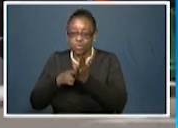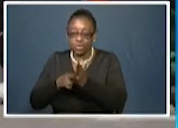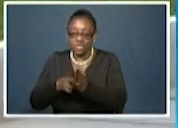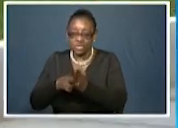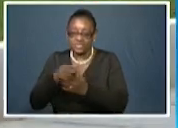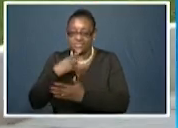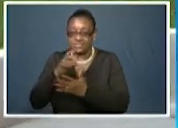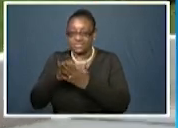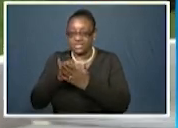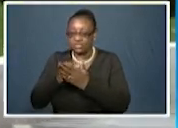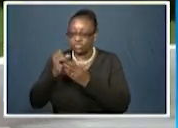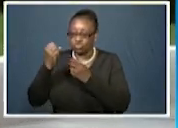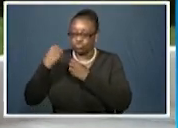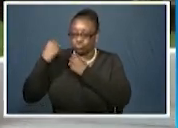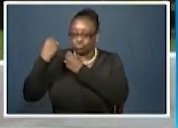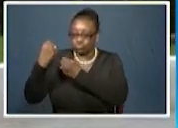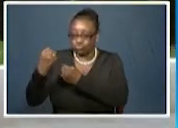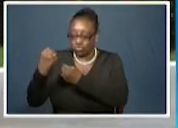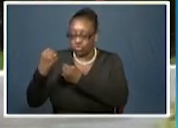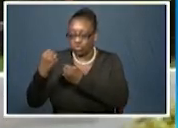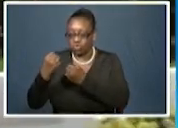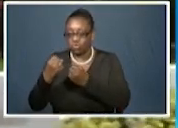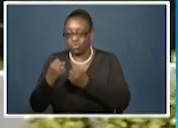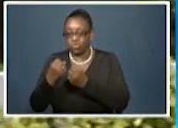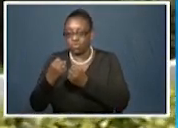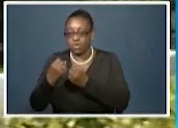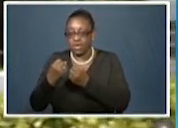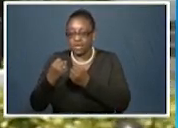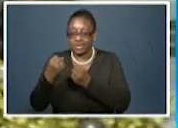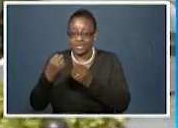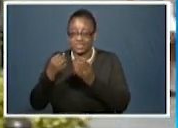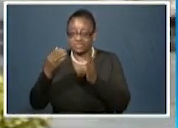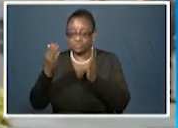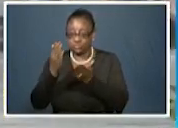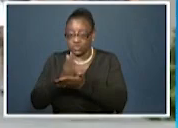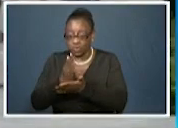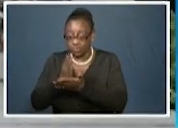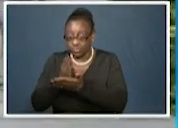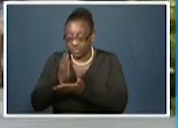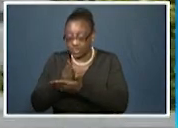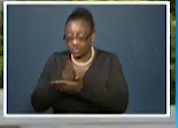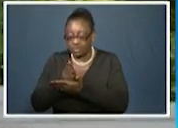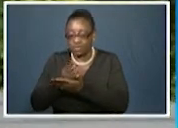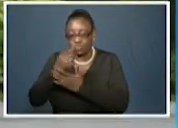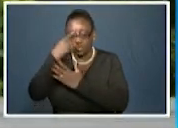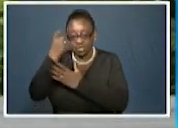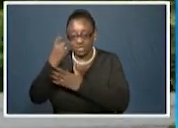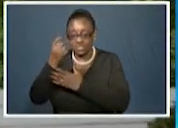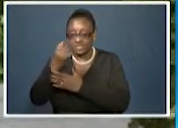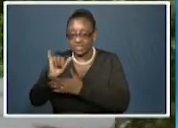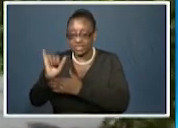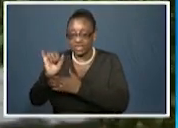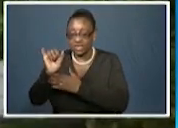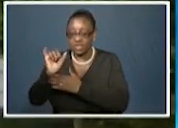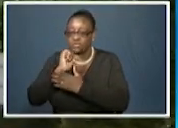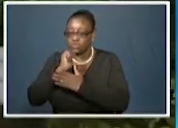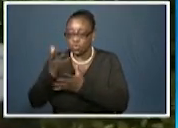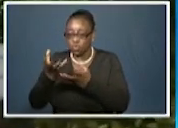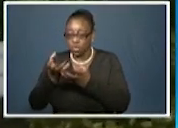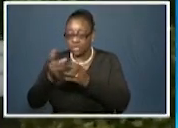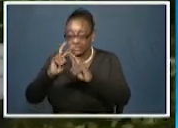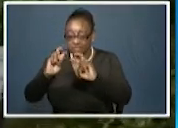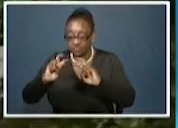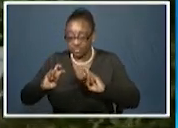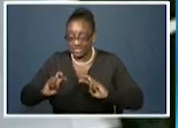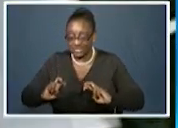strong resistance by key members of the former administration. The limited number of investigations and audits that we have undertaken